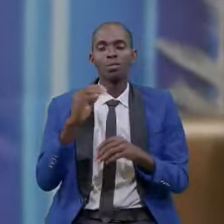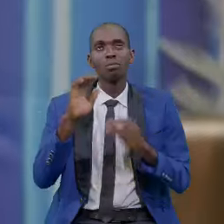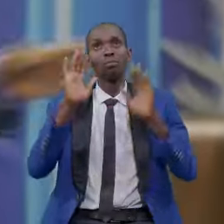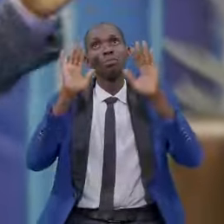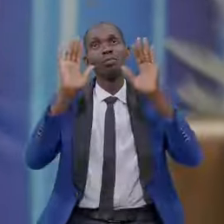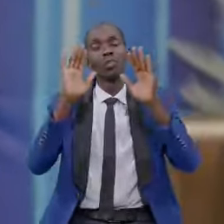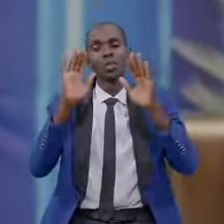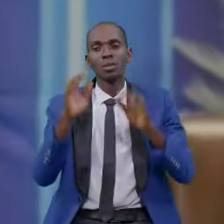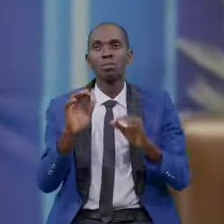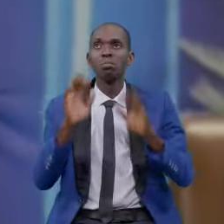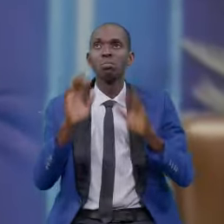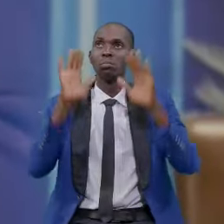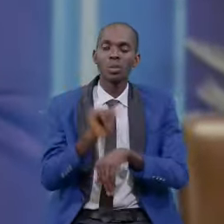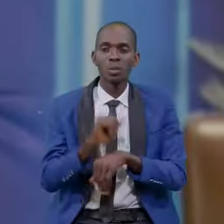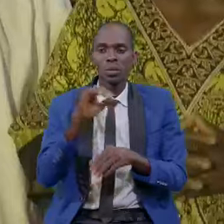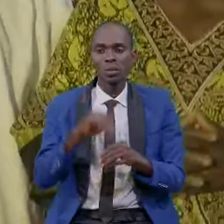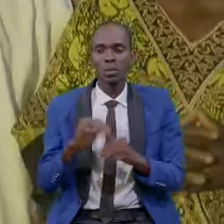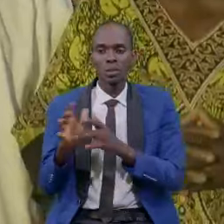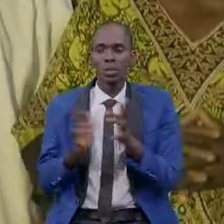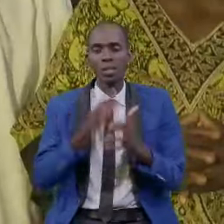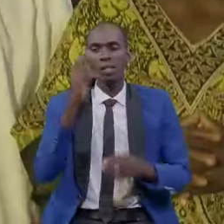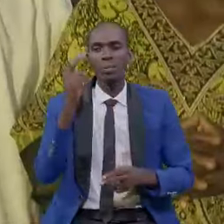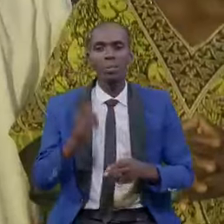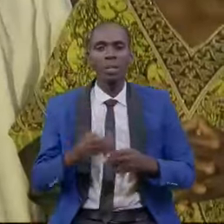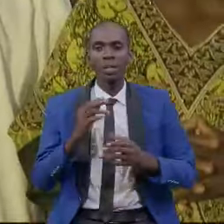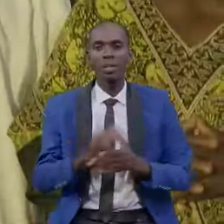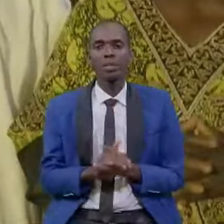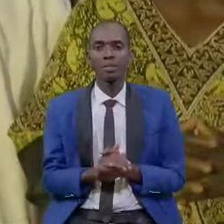wonders, miracles in Jesus' name.